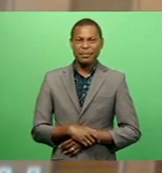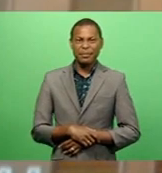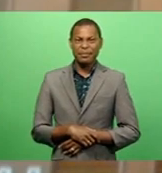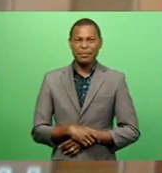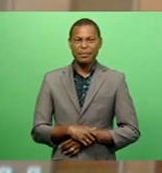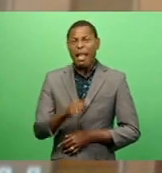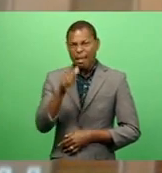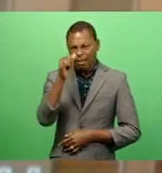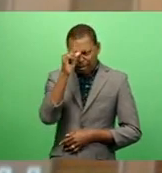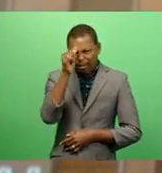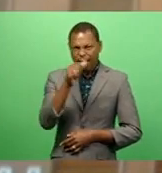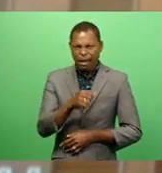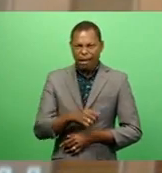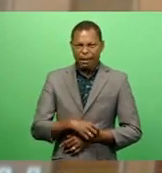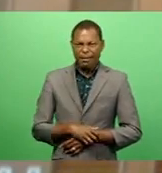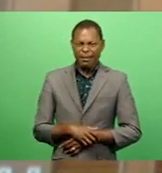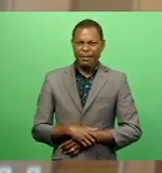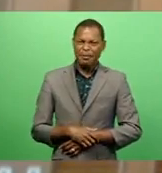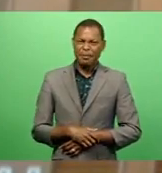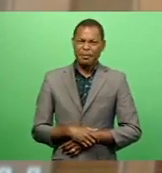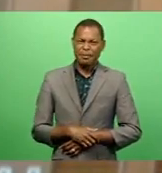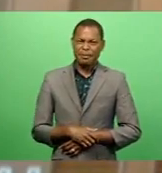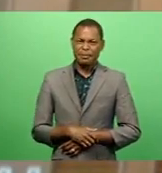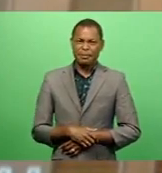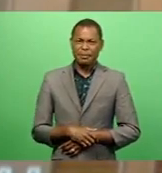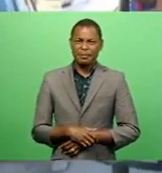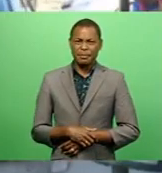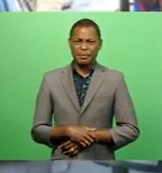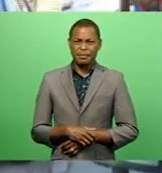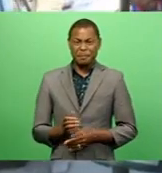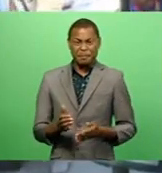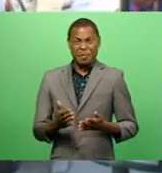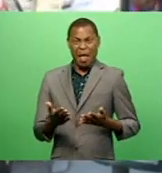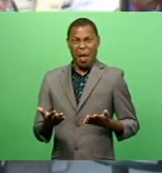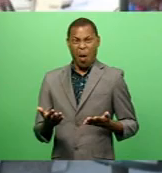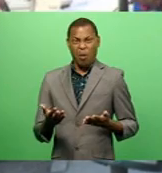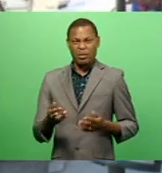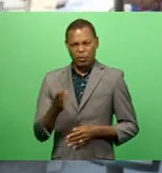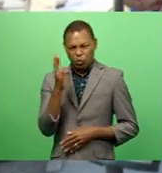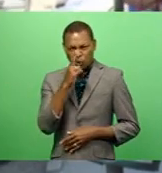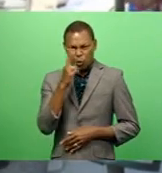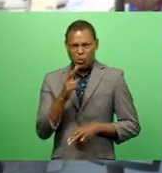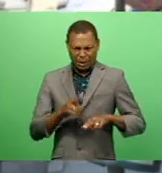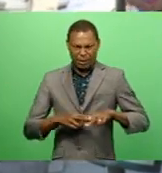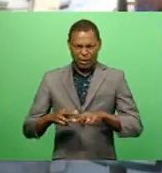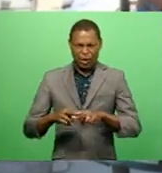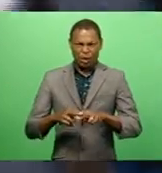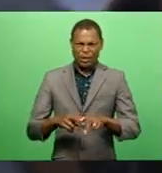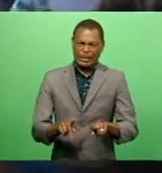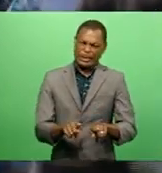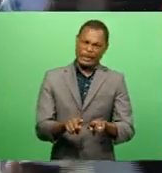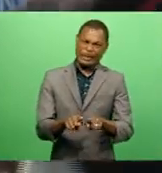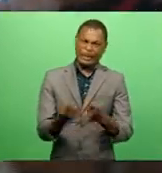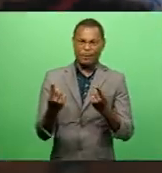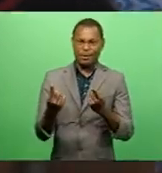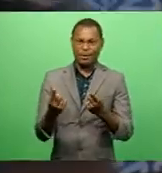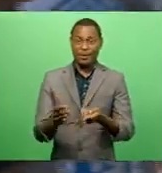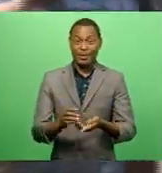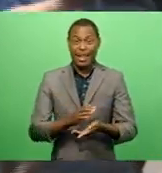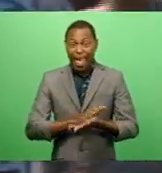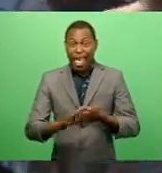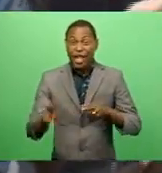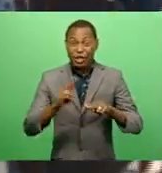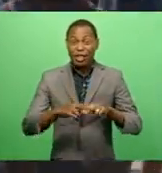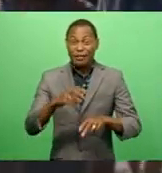Mumbai or Delhi, the way that they will view risk in Fiji will be very different to HFC, which is based